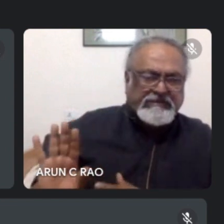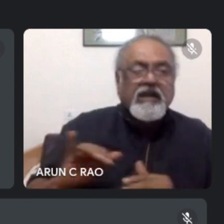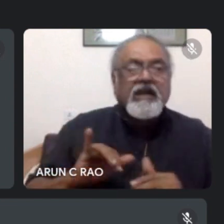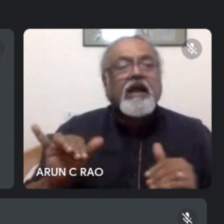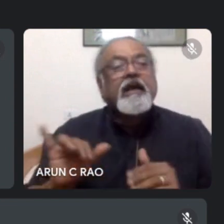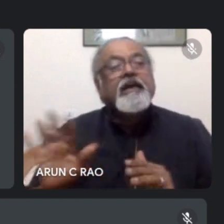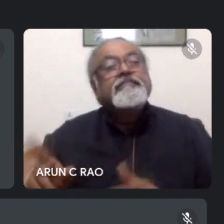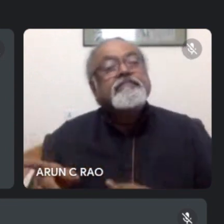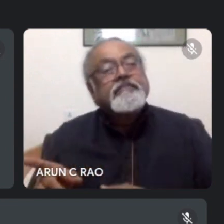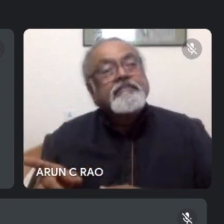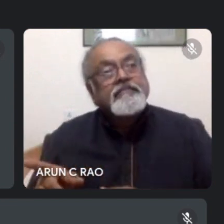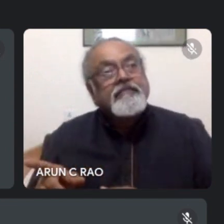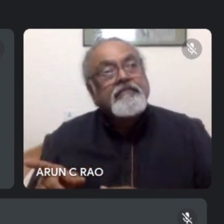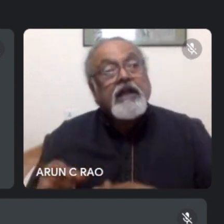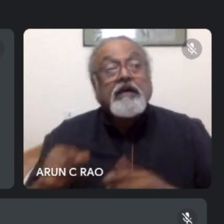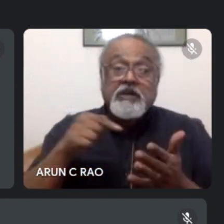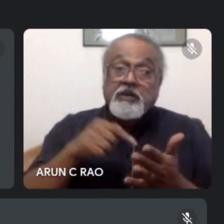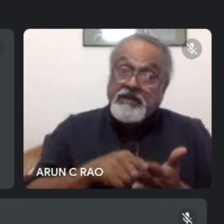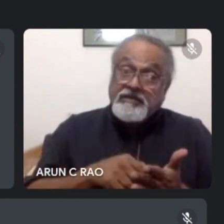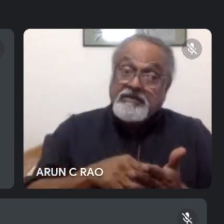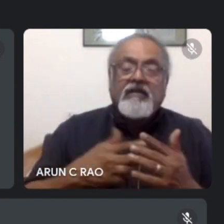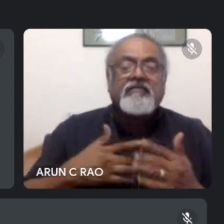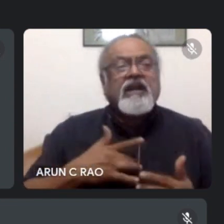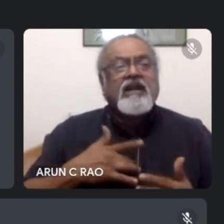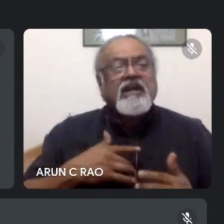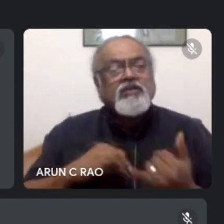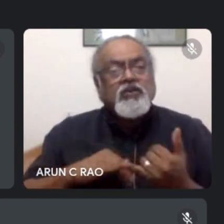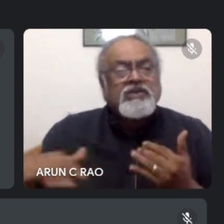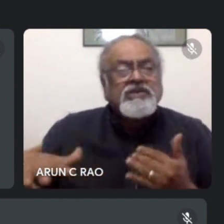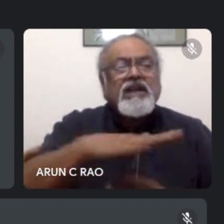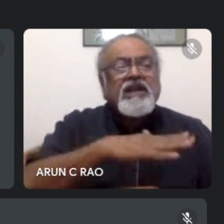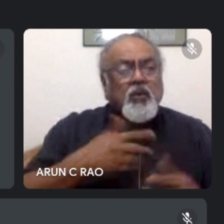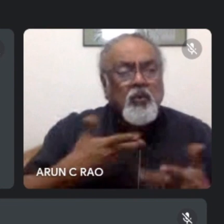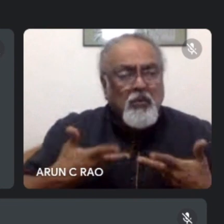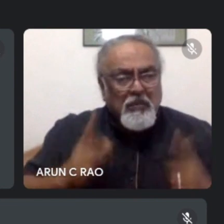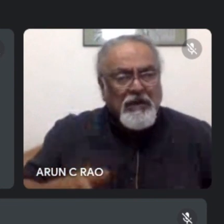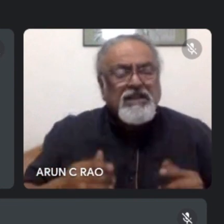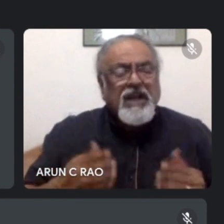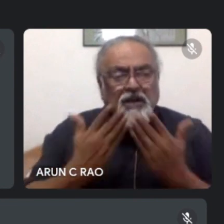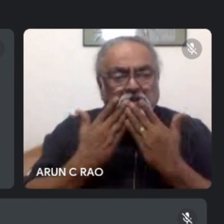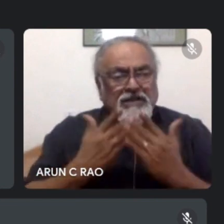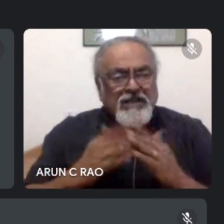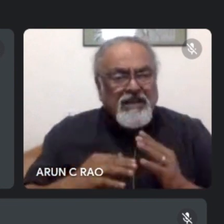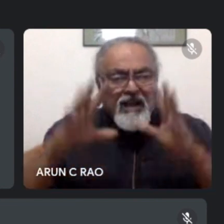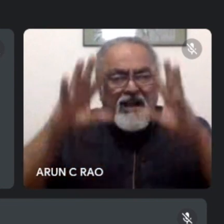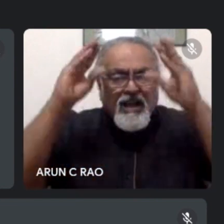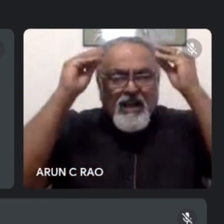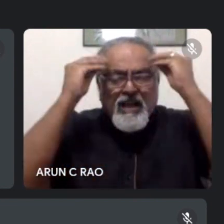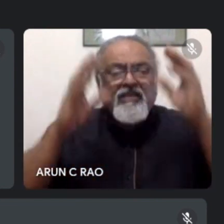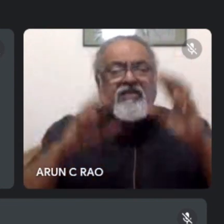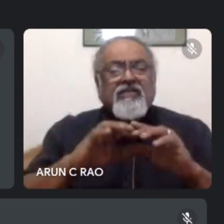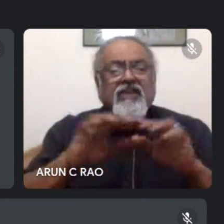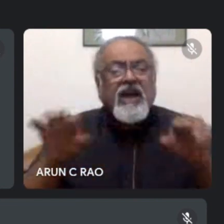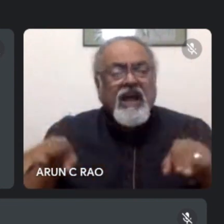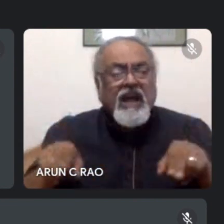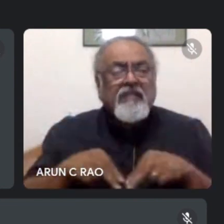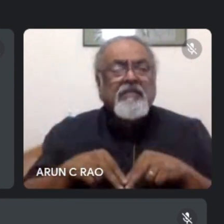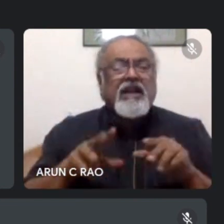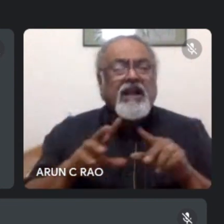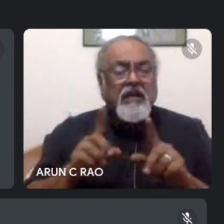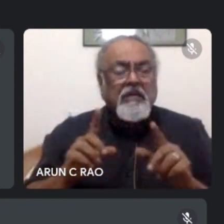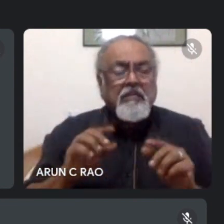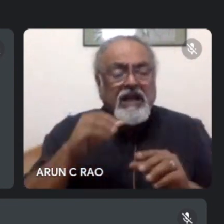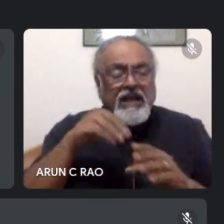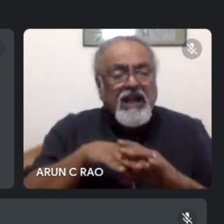society, we should be more educated in terms of the family part, because it's really